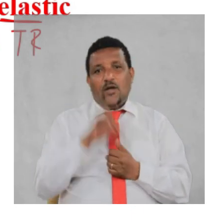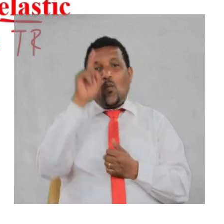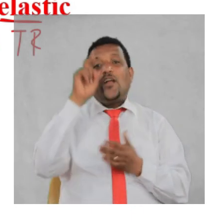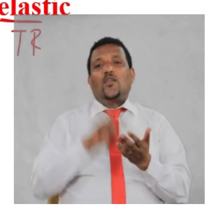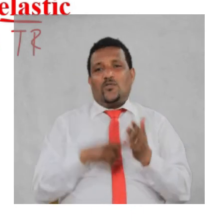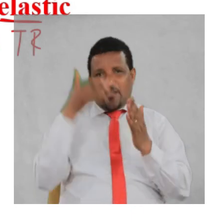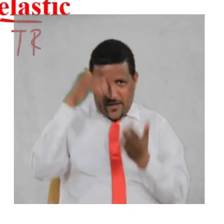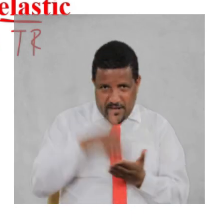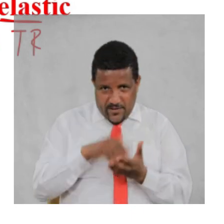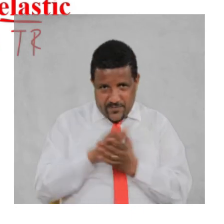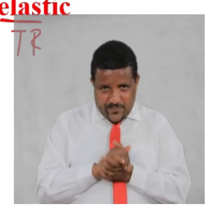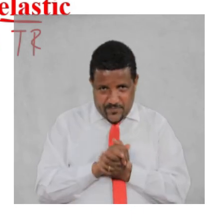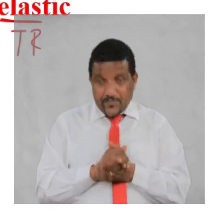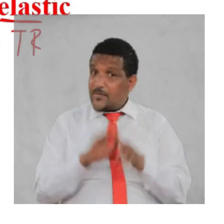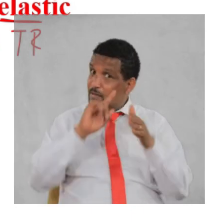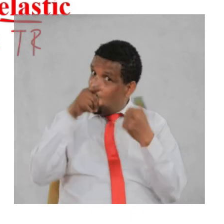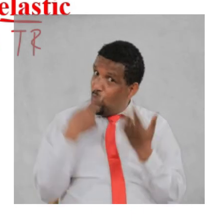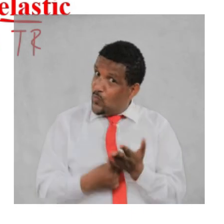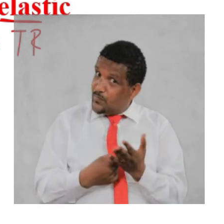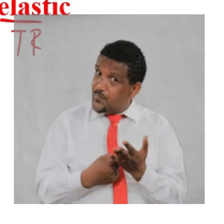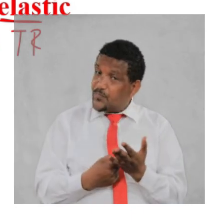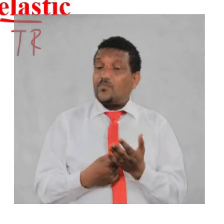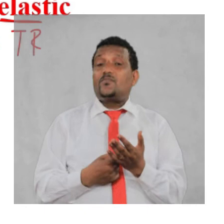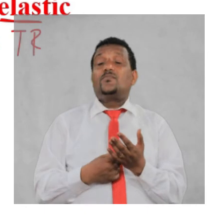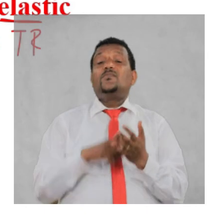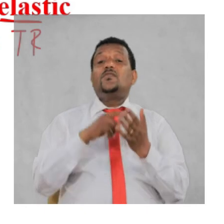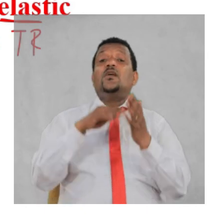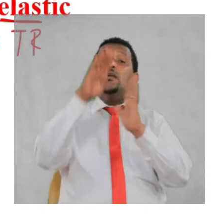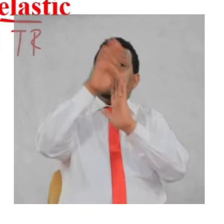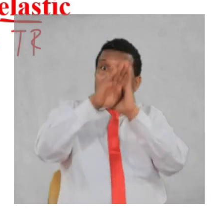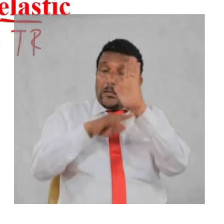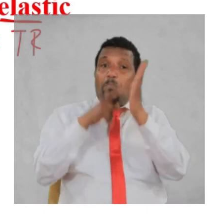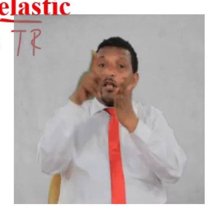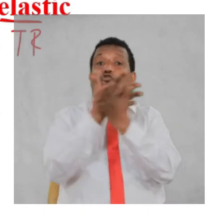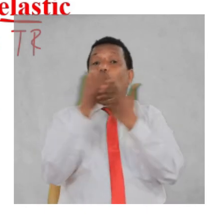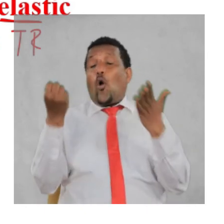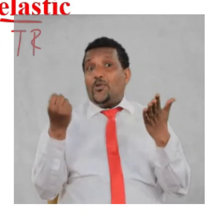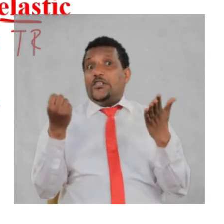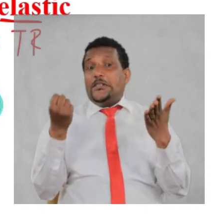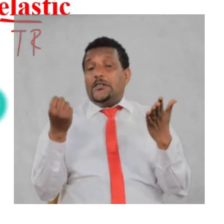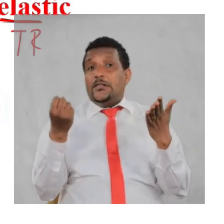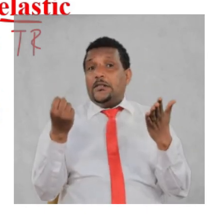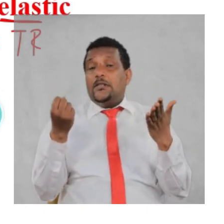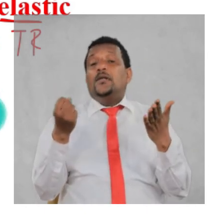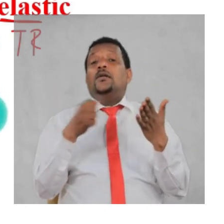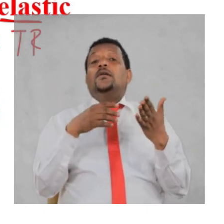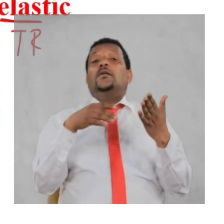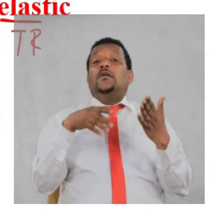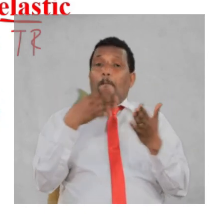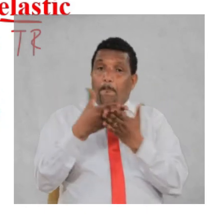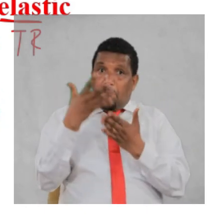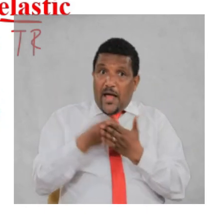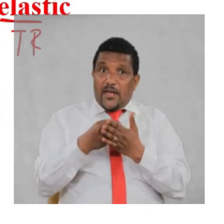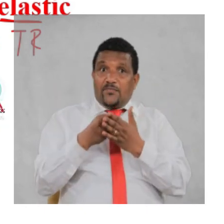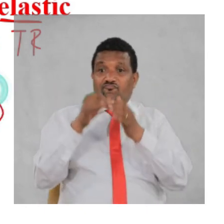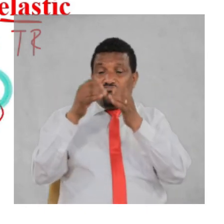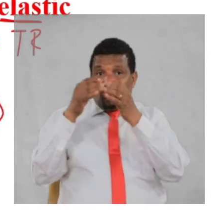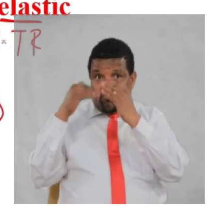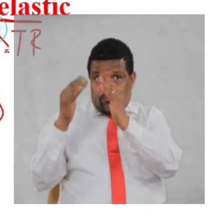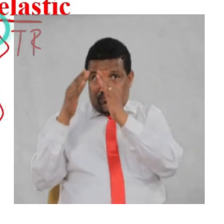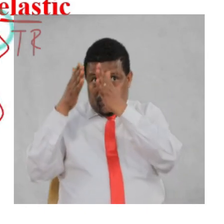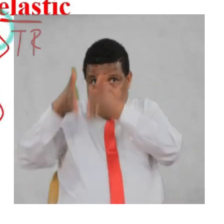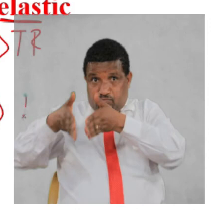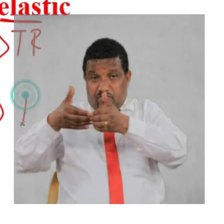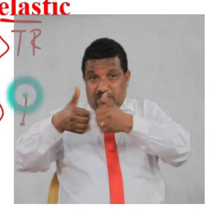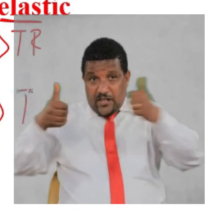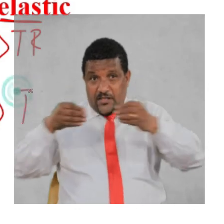1,000 again. So with a fall in the price of a commodity, then if the buyer is unit elastic,